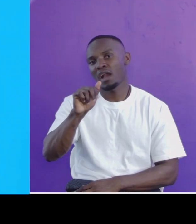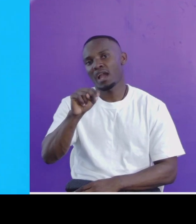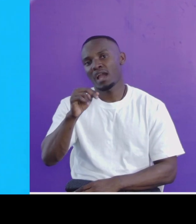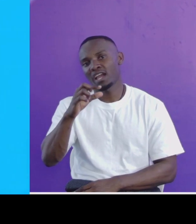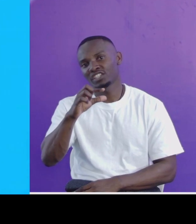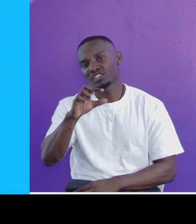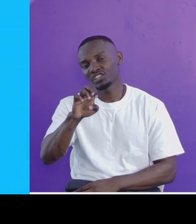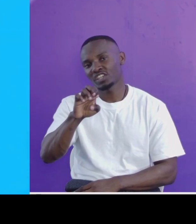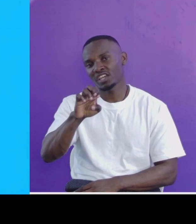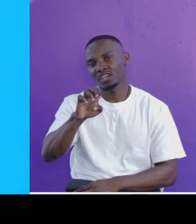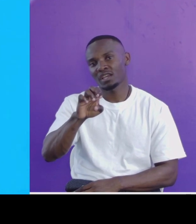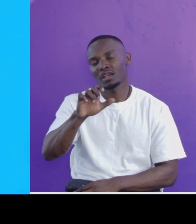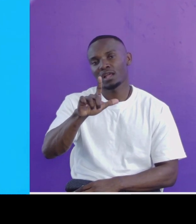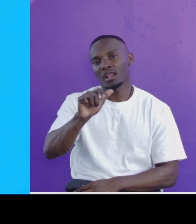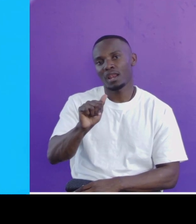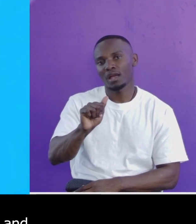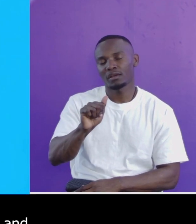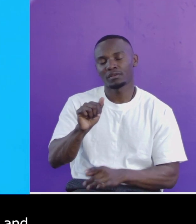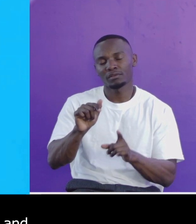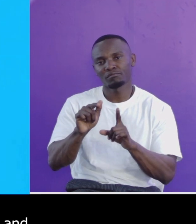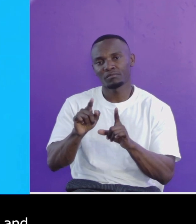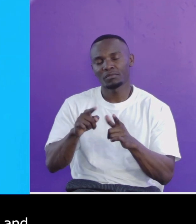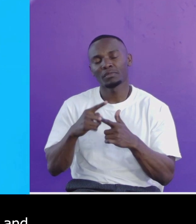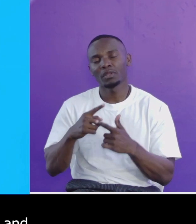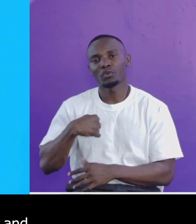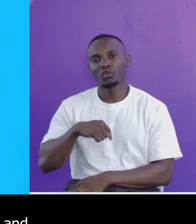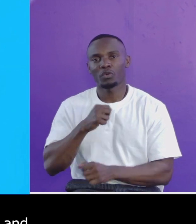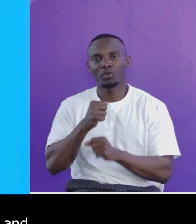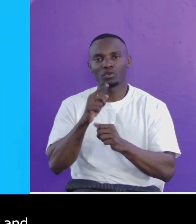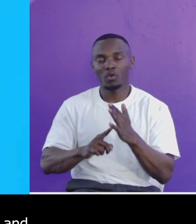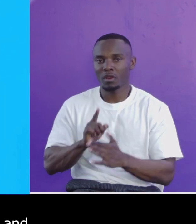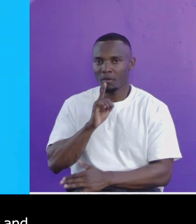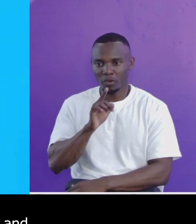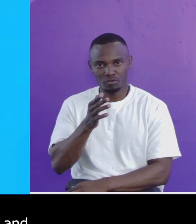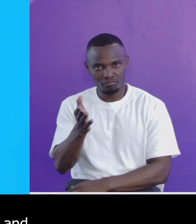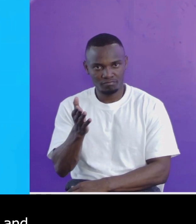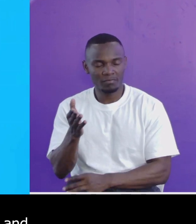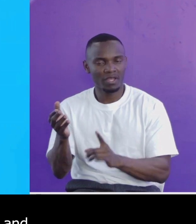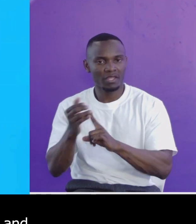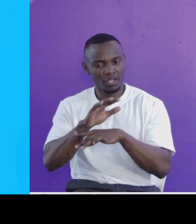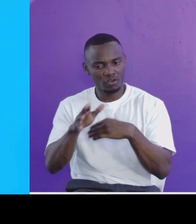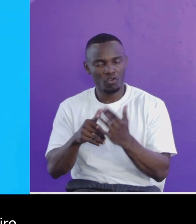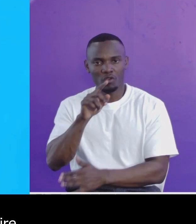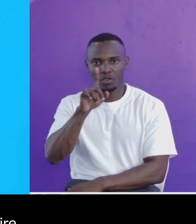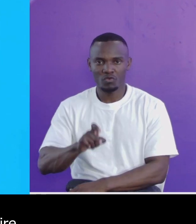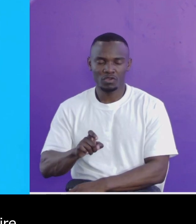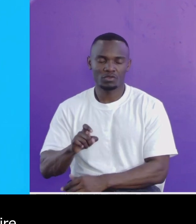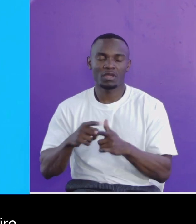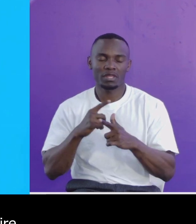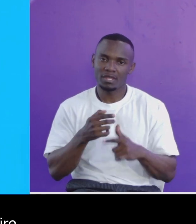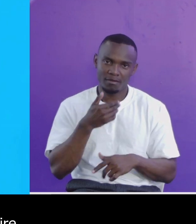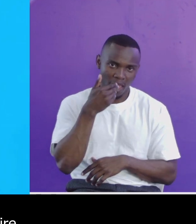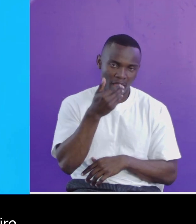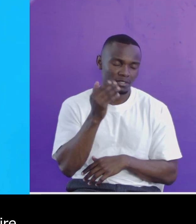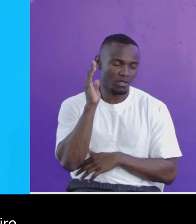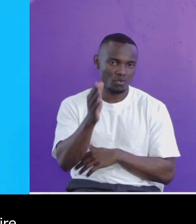we'll get a way to make sure that She got them. she got them and provide the